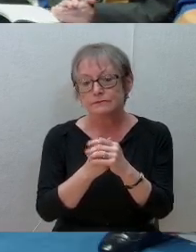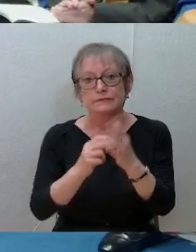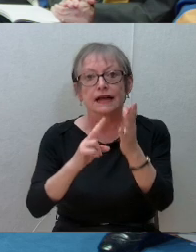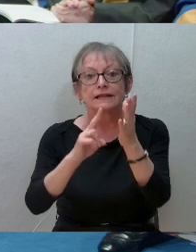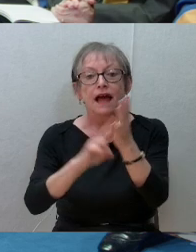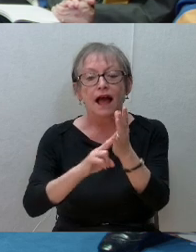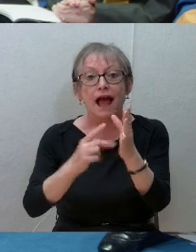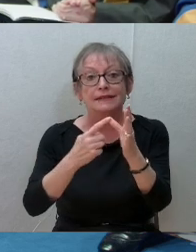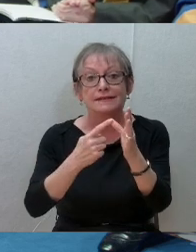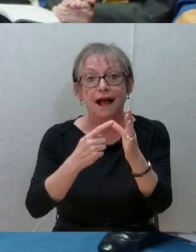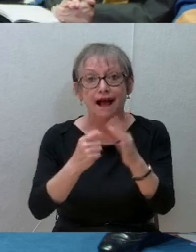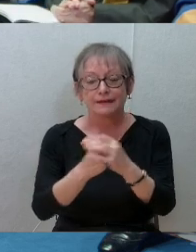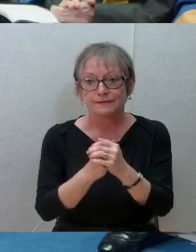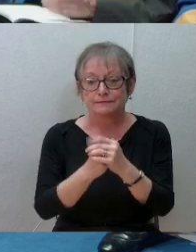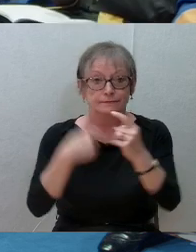Naya Akhtar.